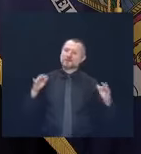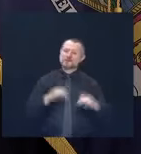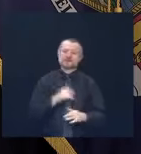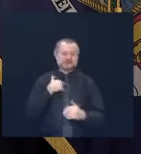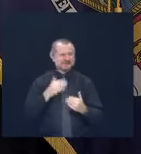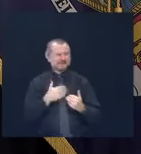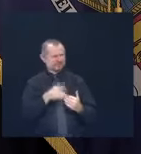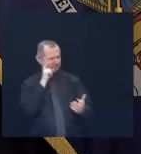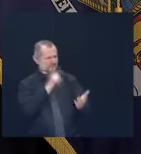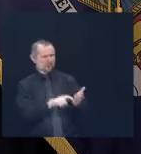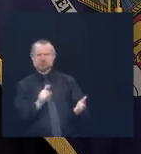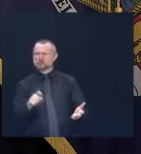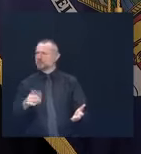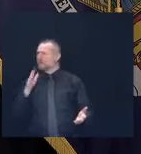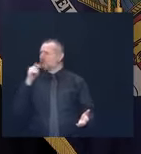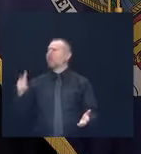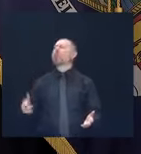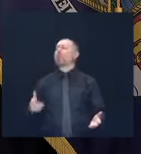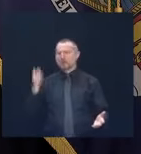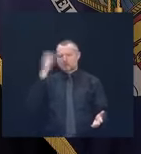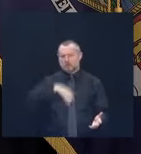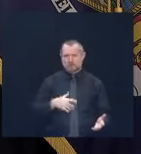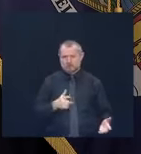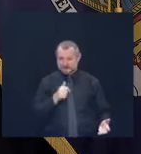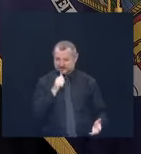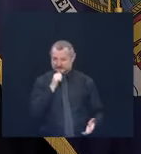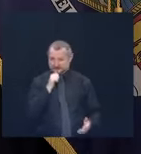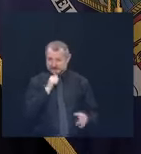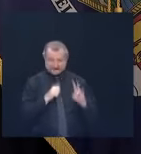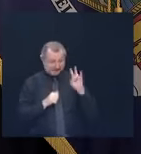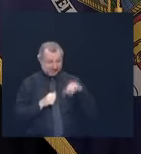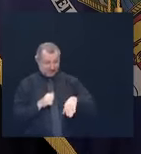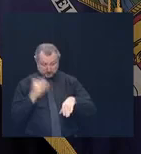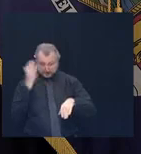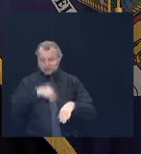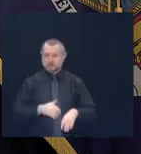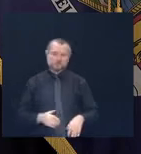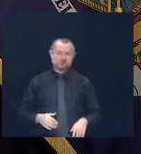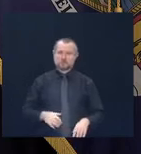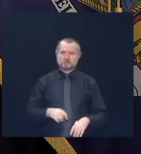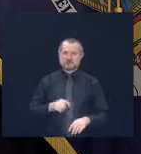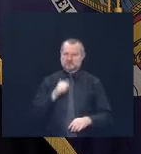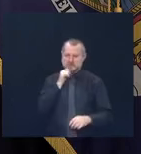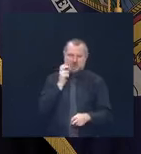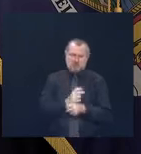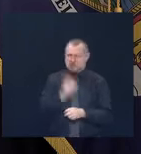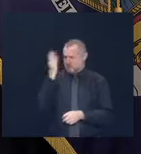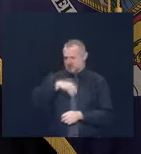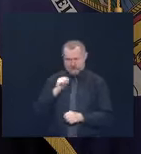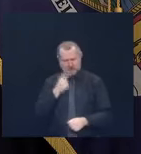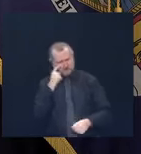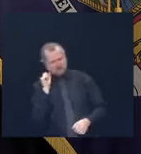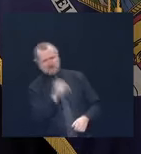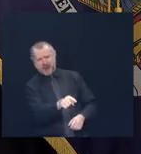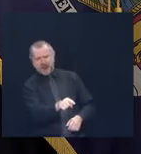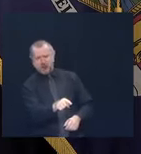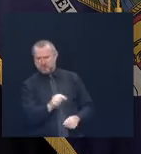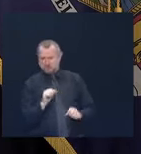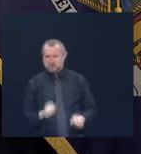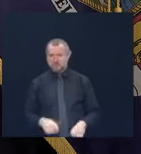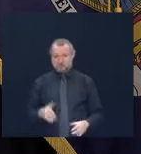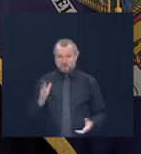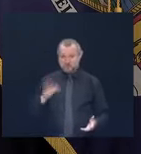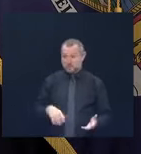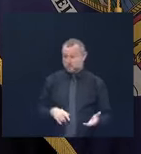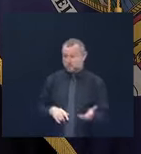That's the problem with the secret 7,000. It's hard to keep a secret. They say the only way to keep a secret? Tell no